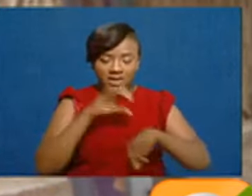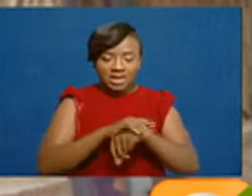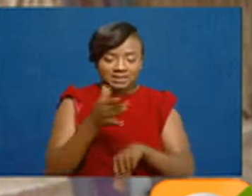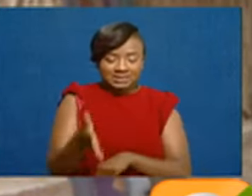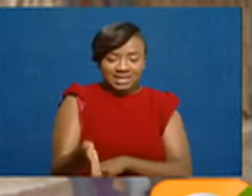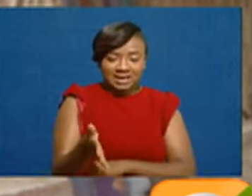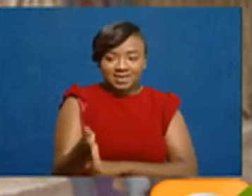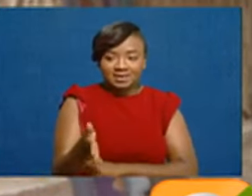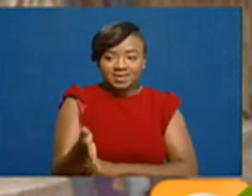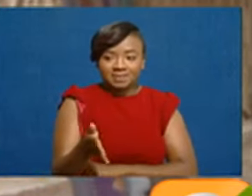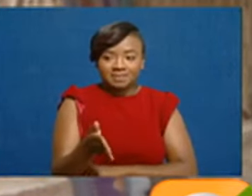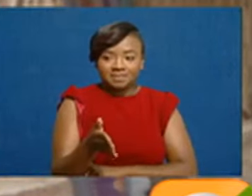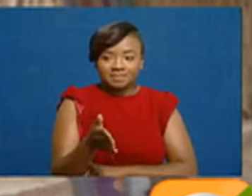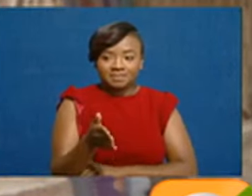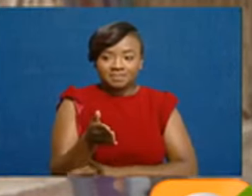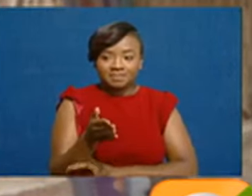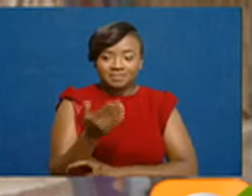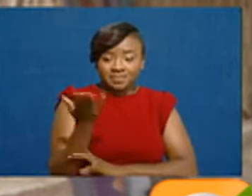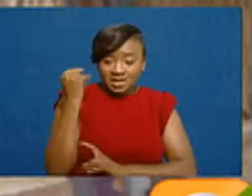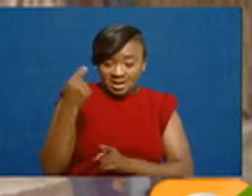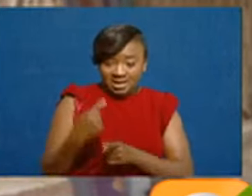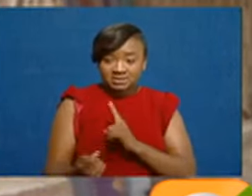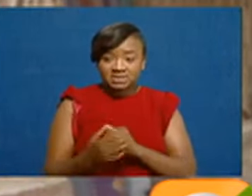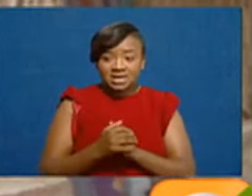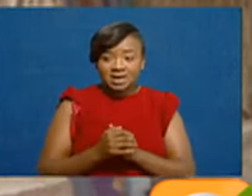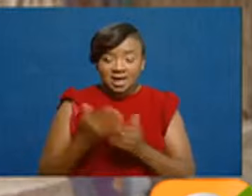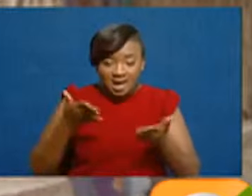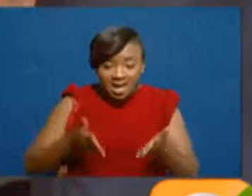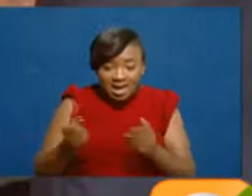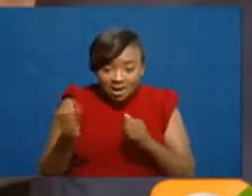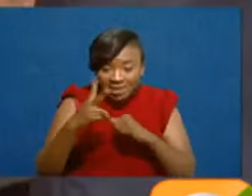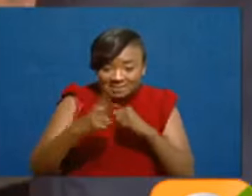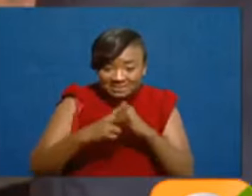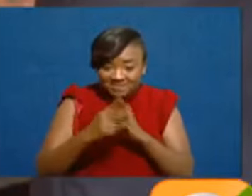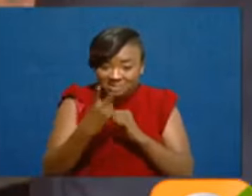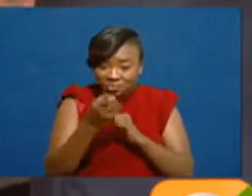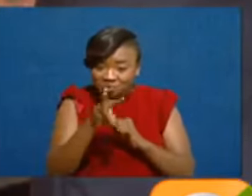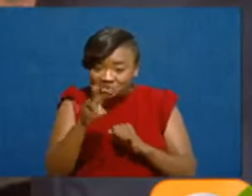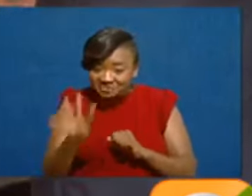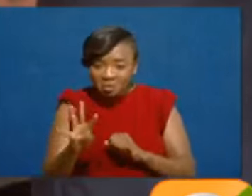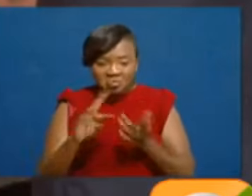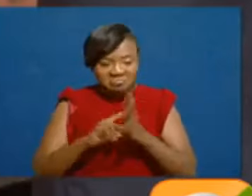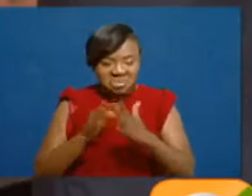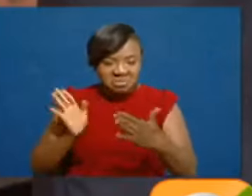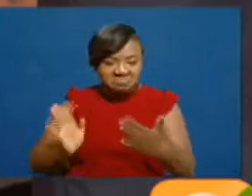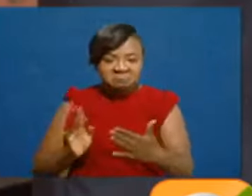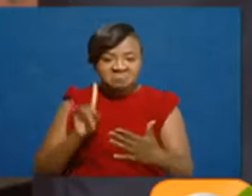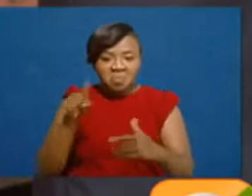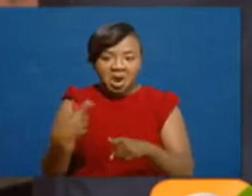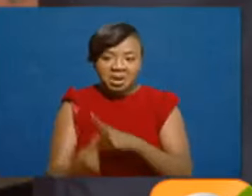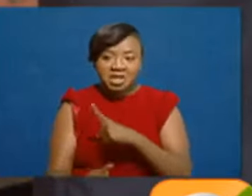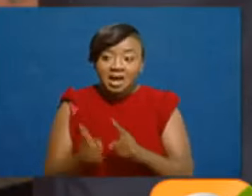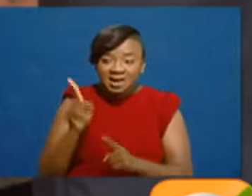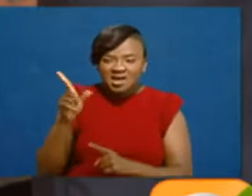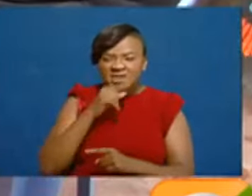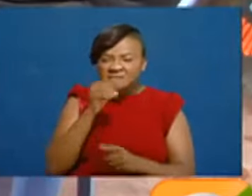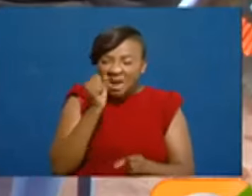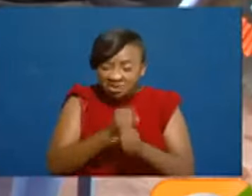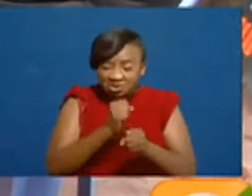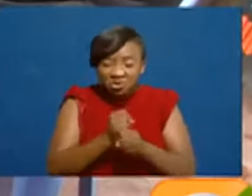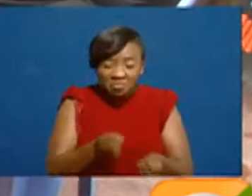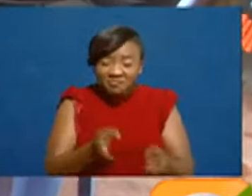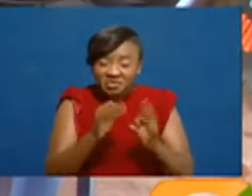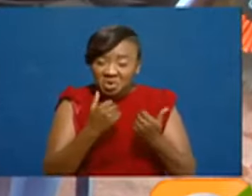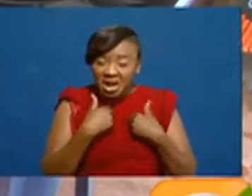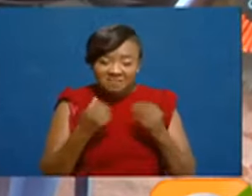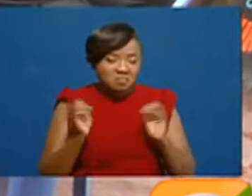mwanaume tulikuwa tumetoa mwezi wa 4 last year. Unaona sasa hivi ni mwezi wa 7. Wambua, who does casual jobs in Mukuru Kwanjenga for